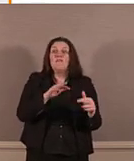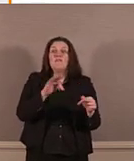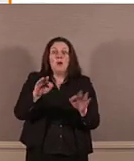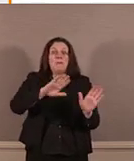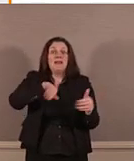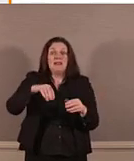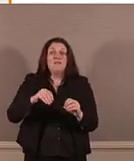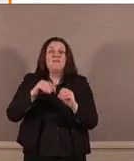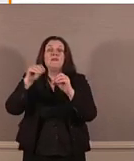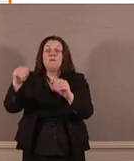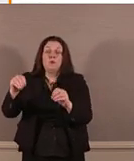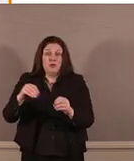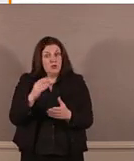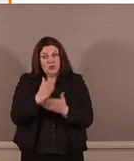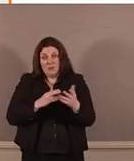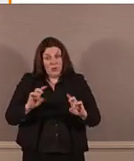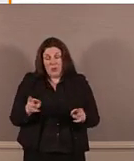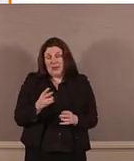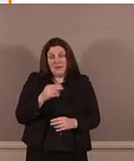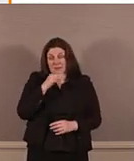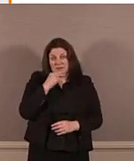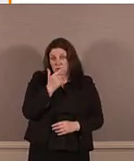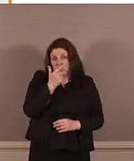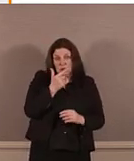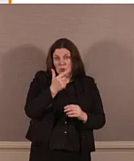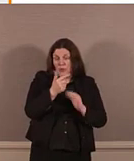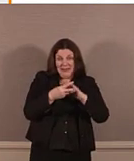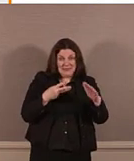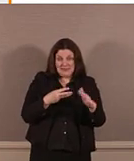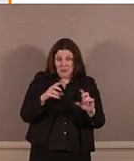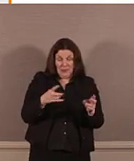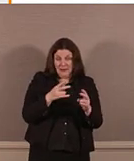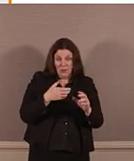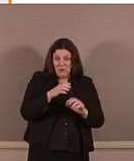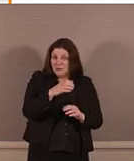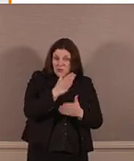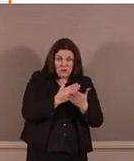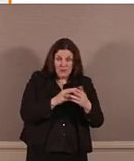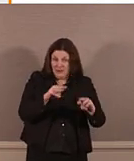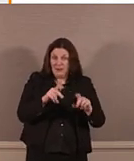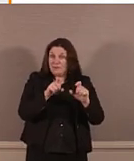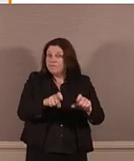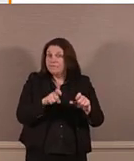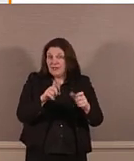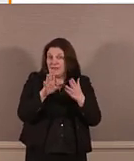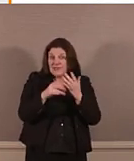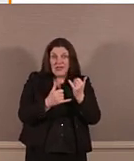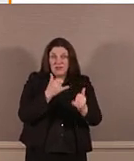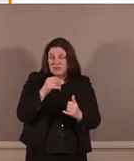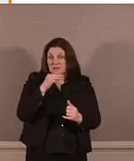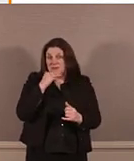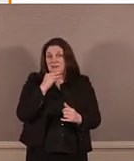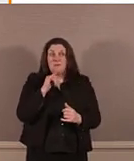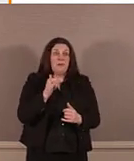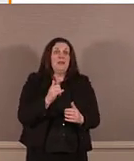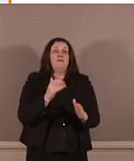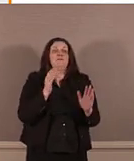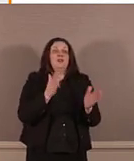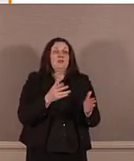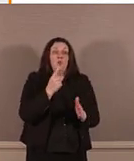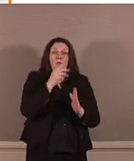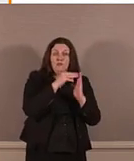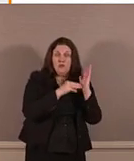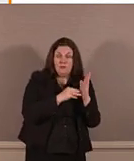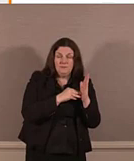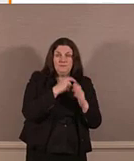could be, very quick. That could be a 2-week course. For others, it could be 10 years, because you might enter and do a particular programme of